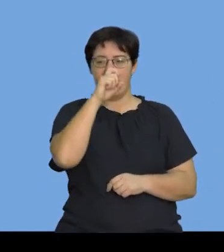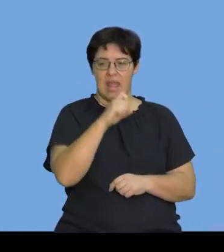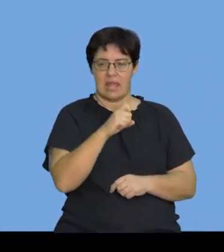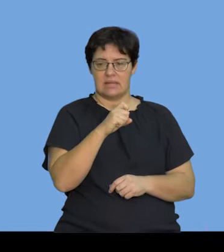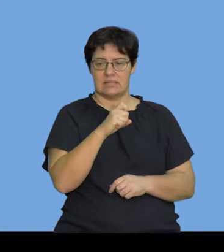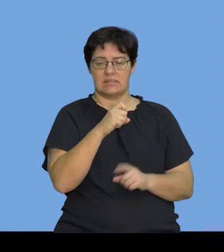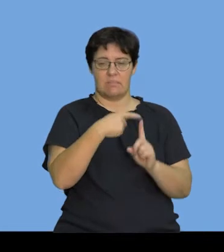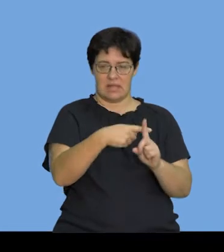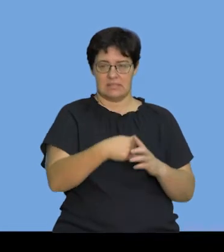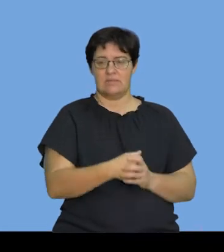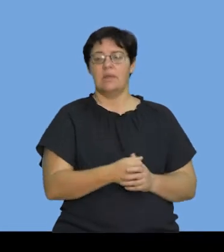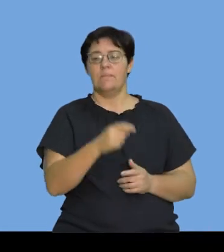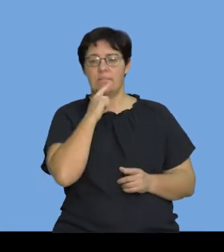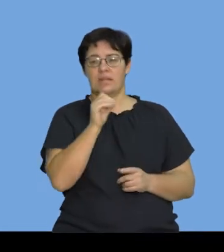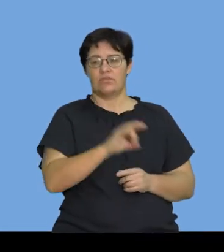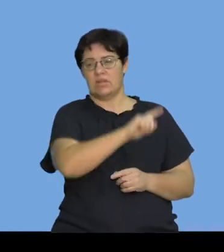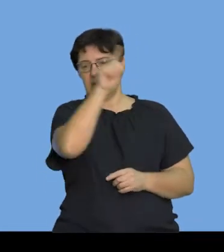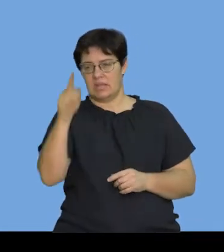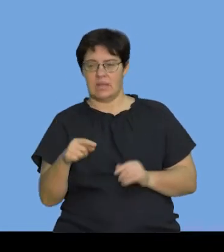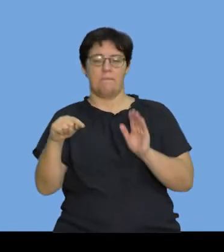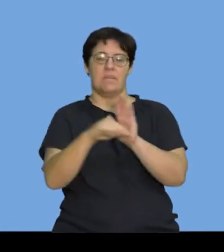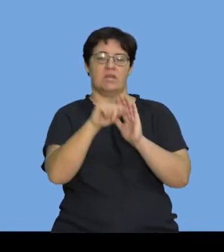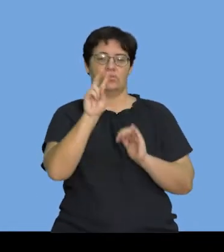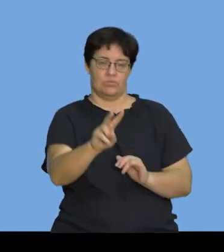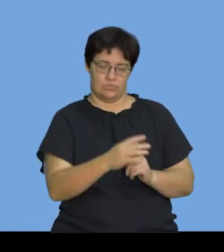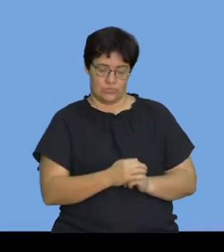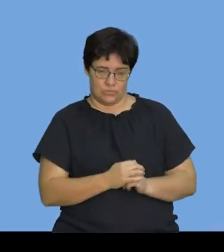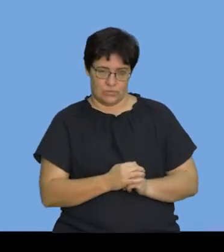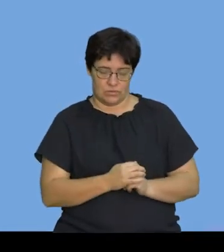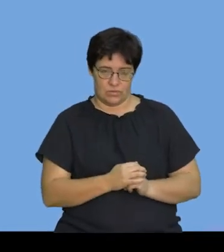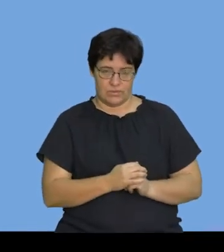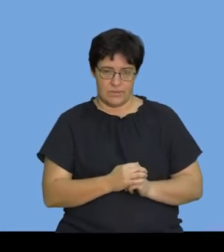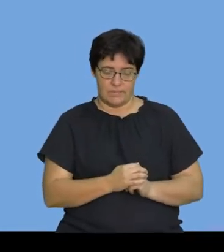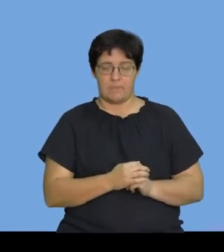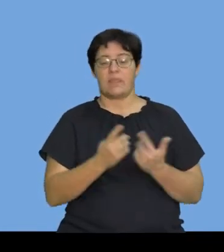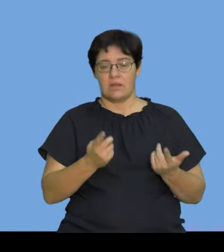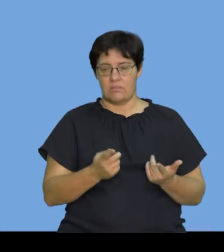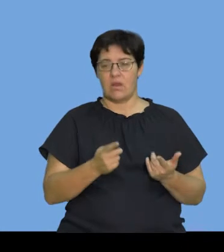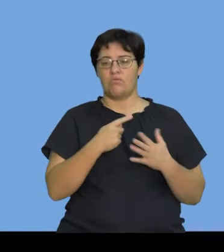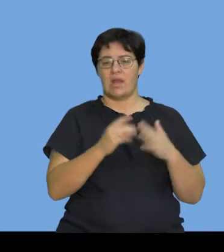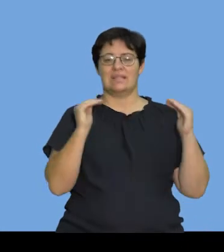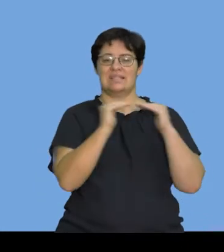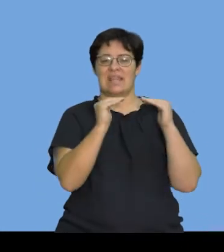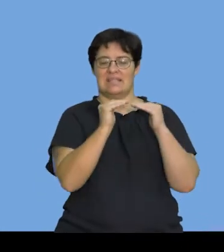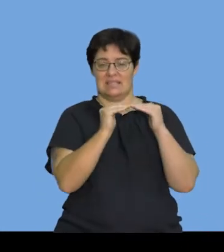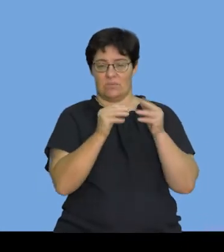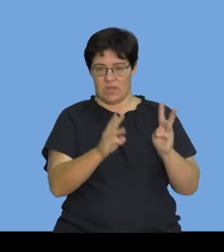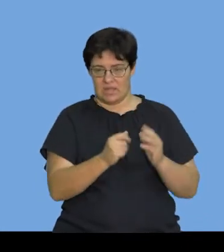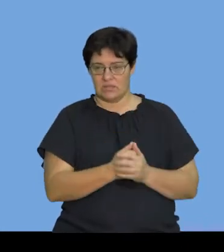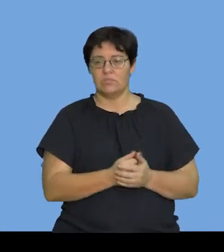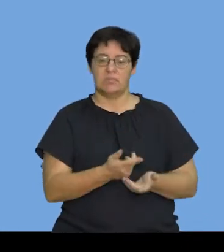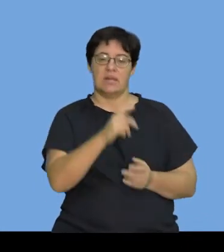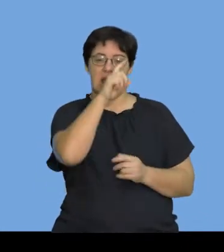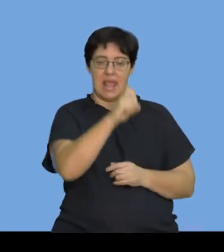to the other side will be minus 2. And then I will just write this in standard form for you. So it will be